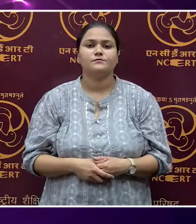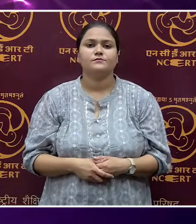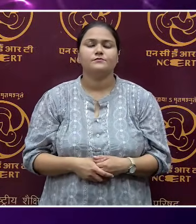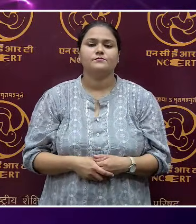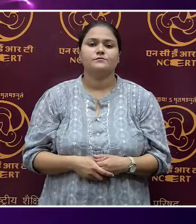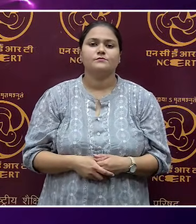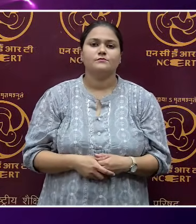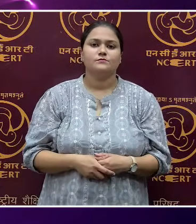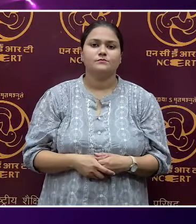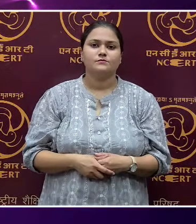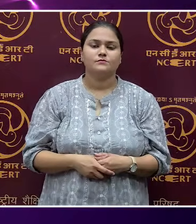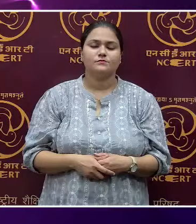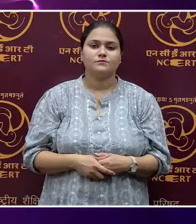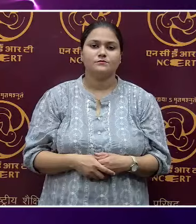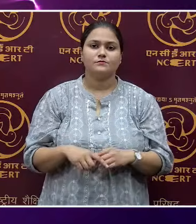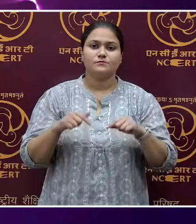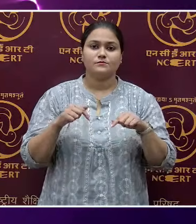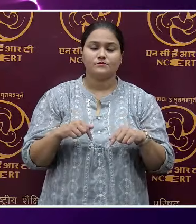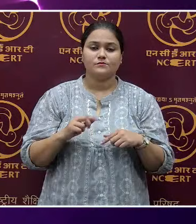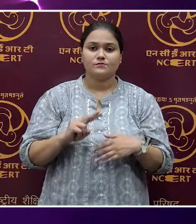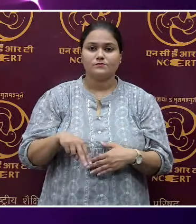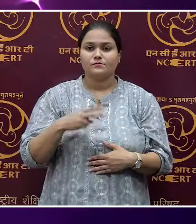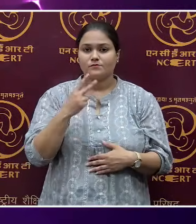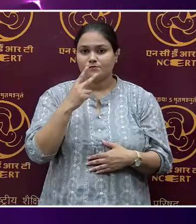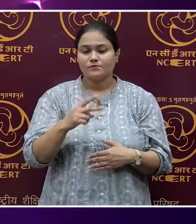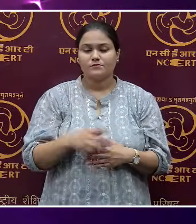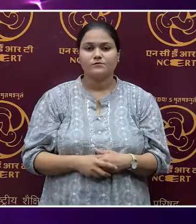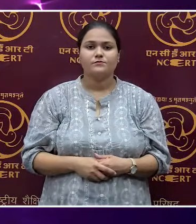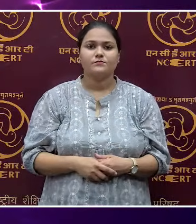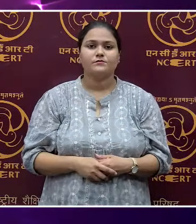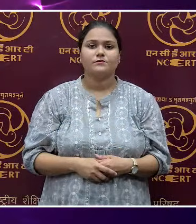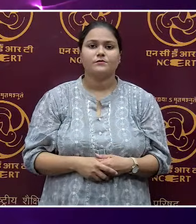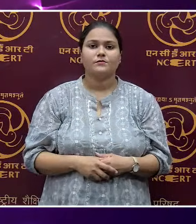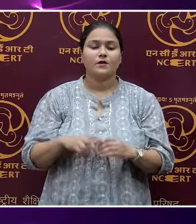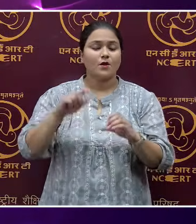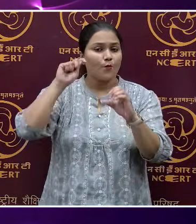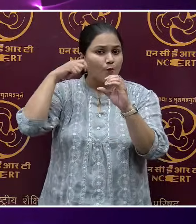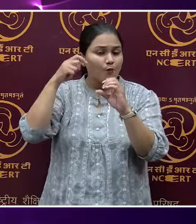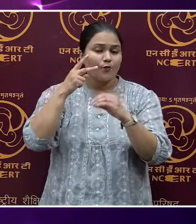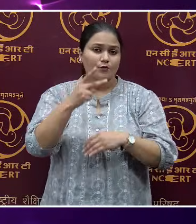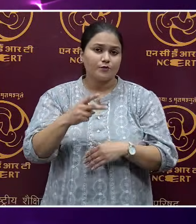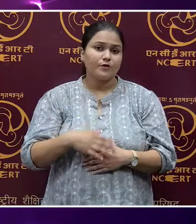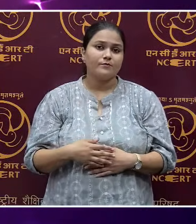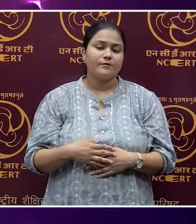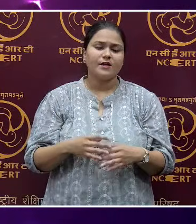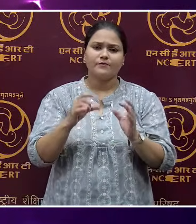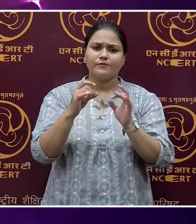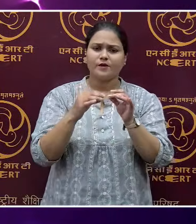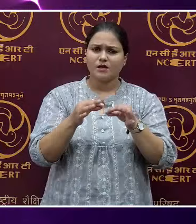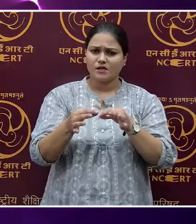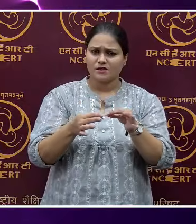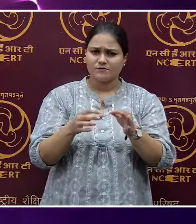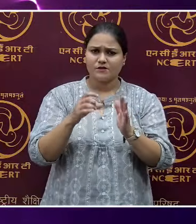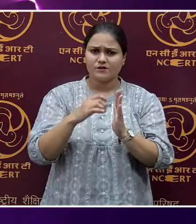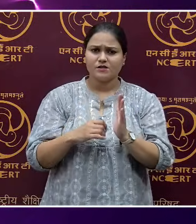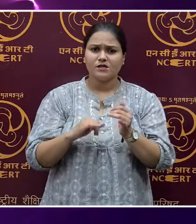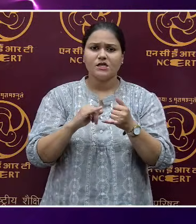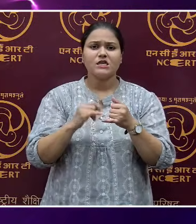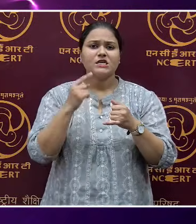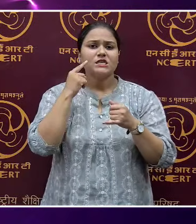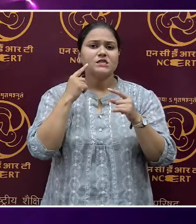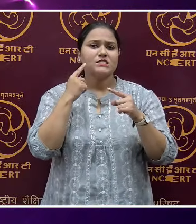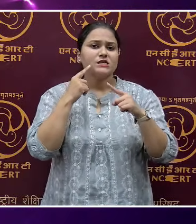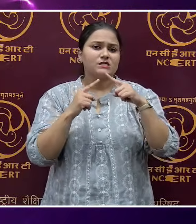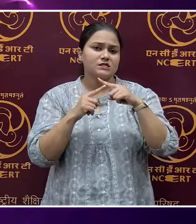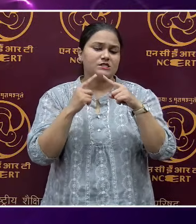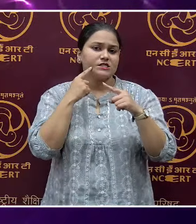Okay. Now we go towards the video. Okay. Actually, I will explain you the simulation. If someone